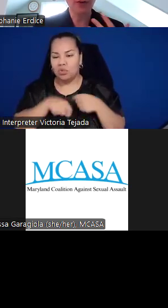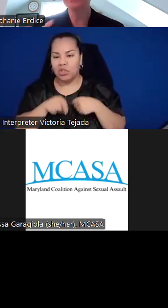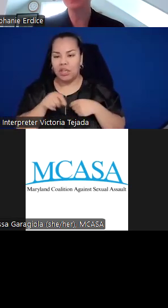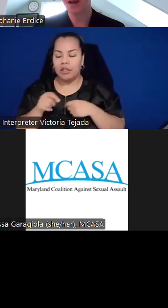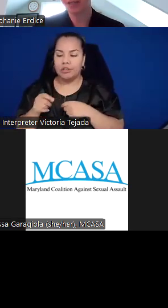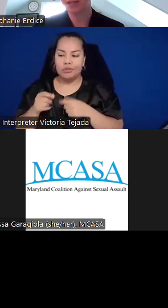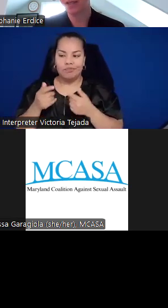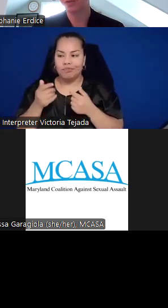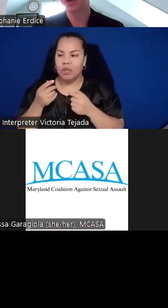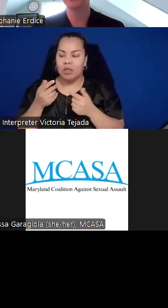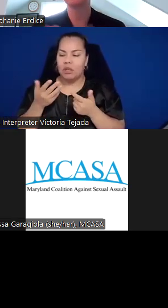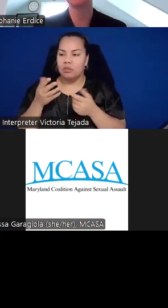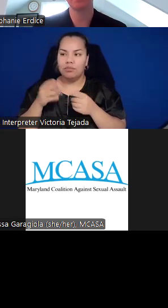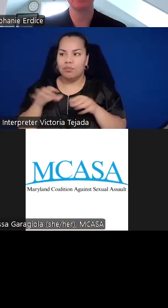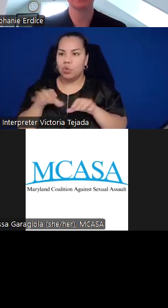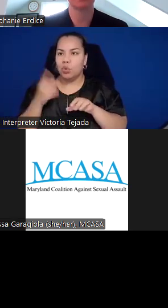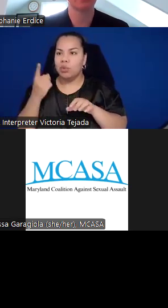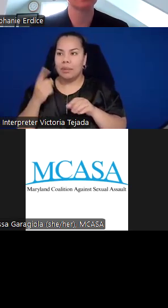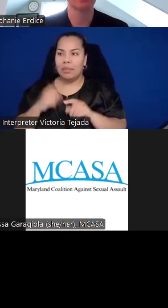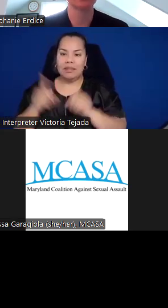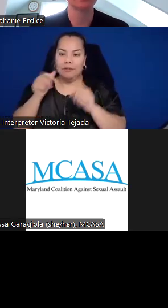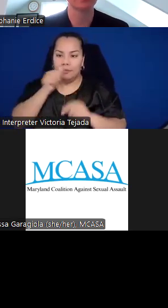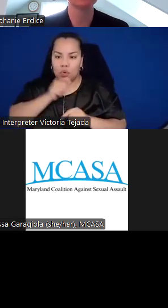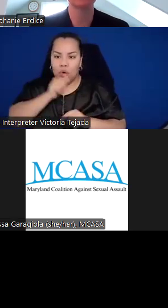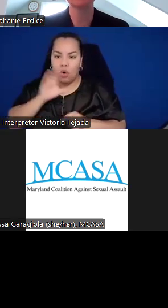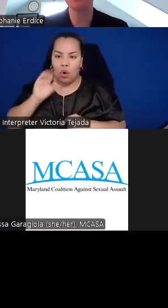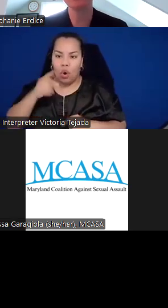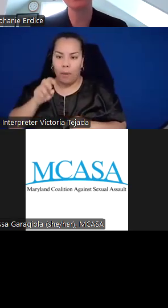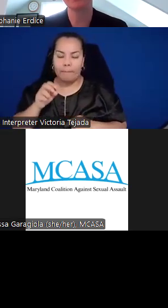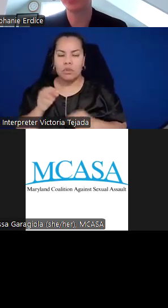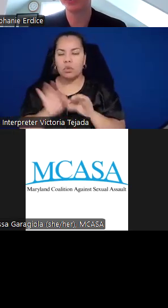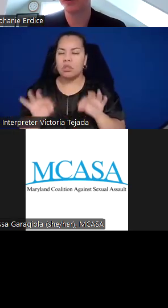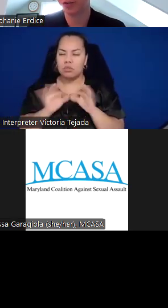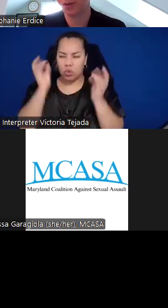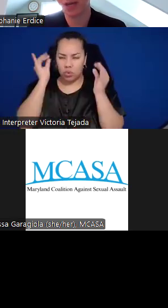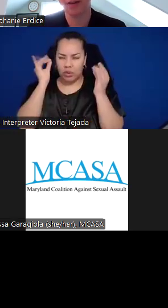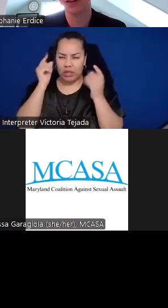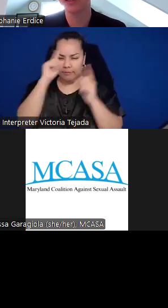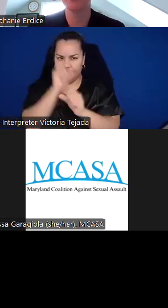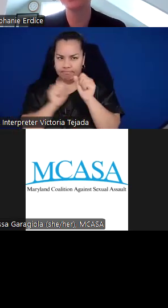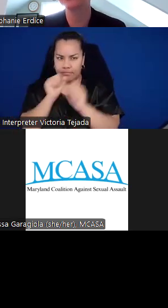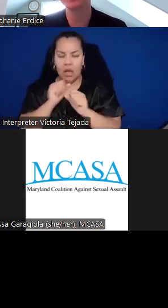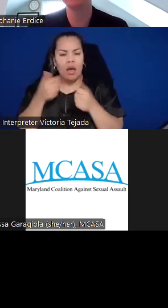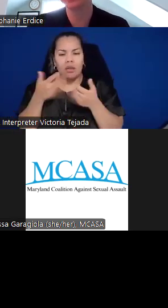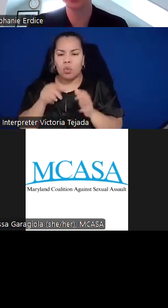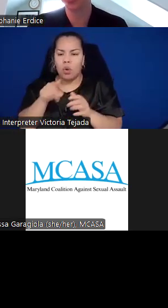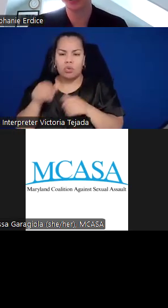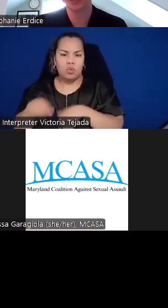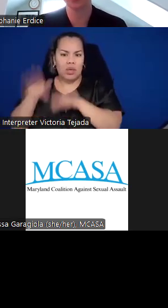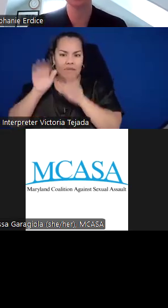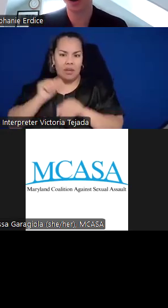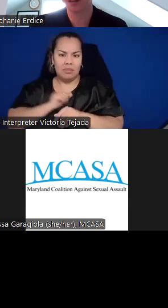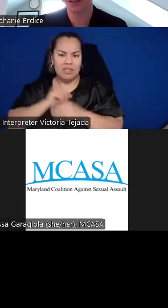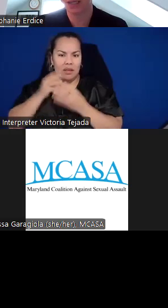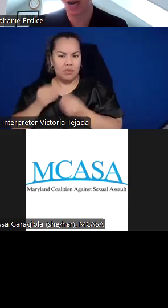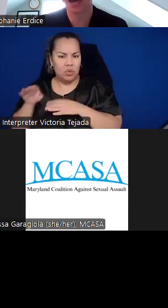We want you to think about these things when you're thinking about self-care and self-soothing. And so I don't want you to give up your self-soothing behaviors. I want you to be able to eat your